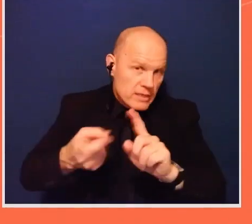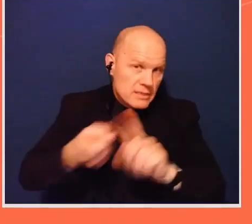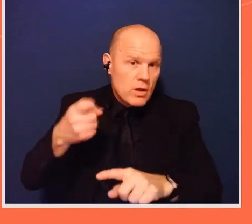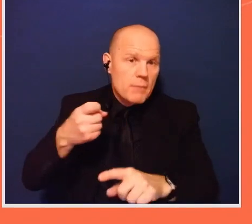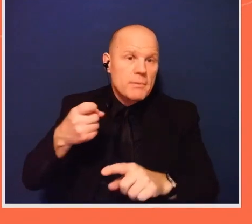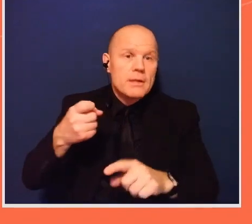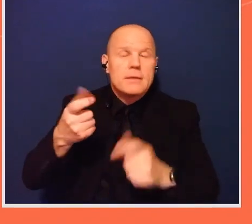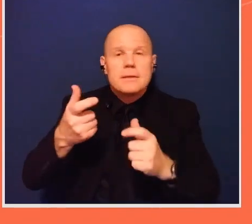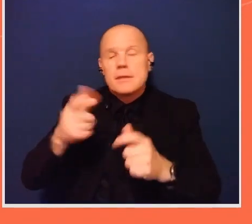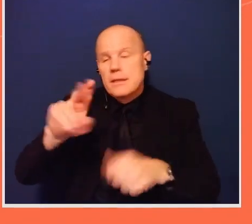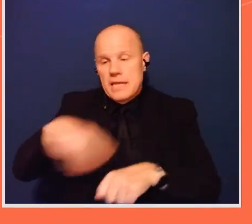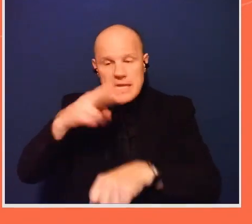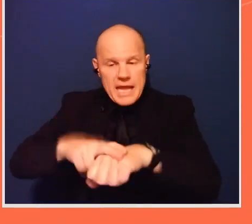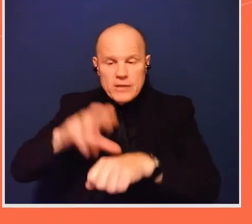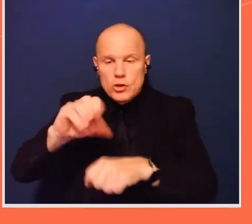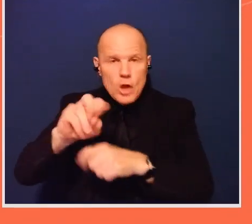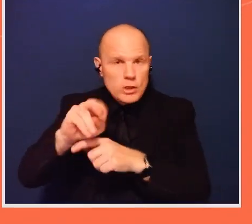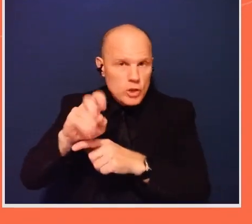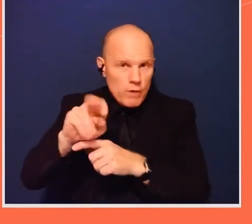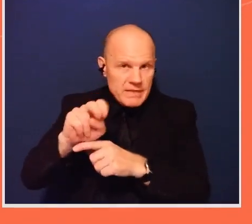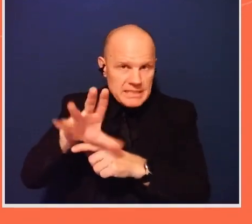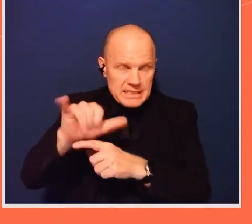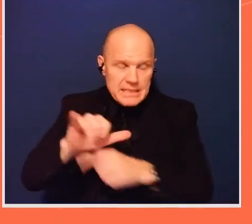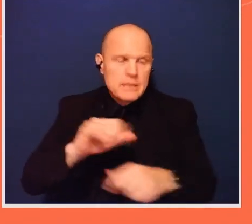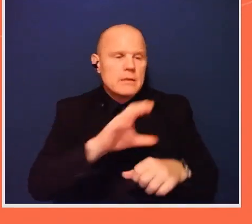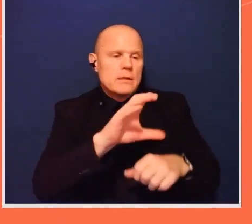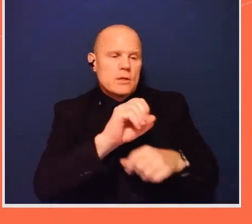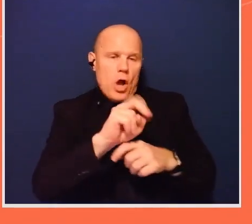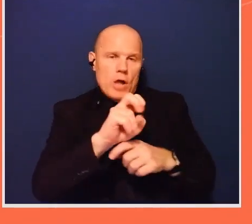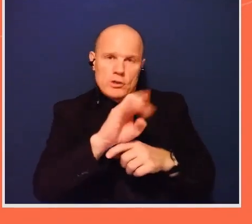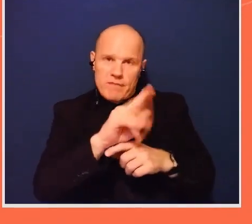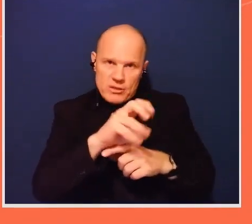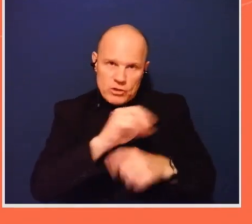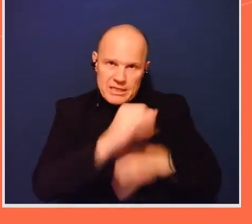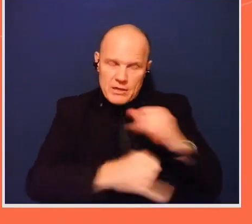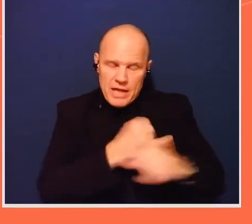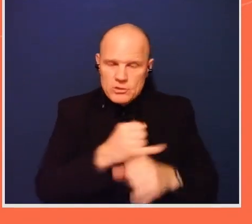and the Ngara Amayong dancers for our opening performance.